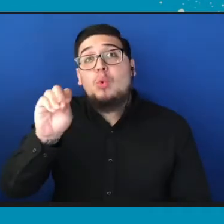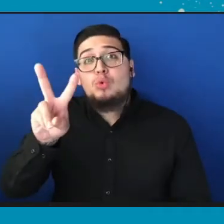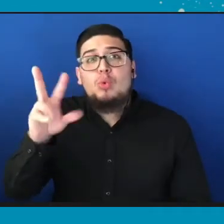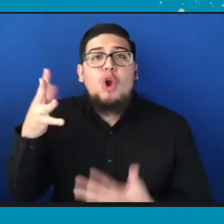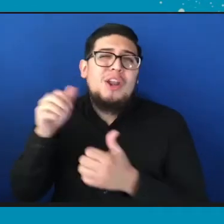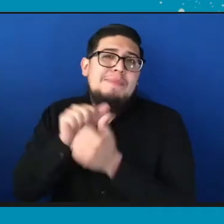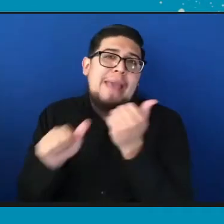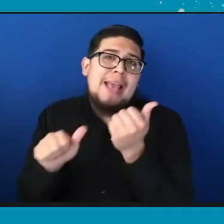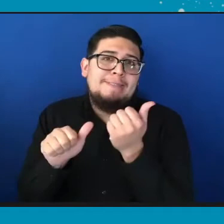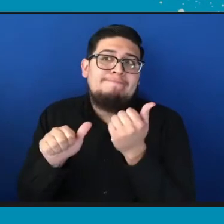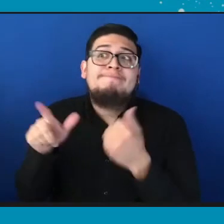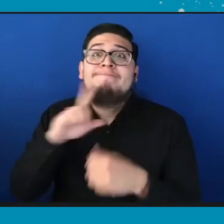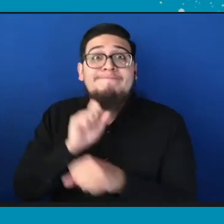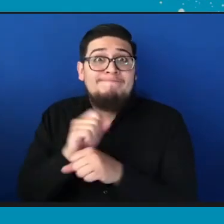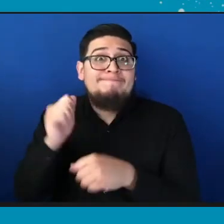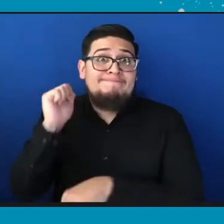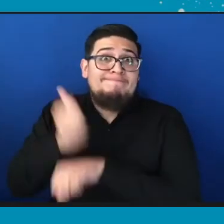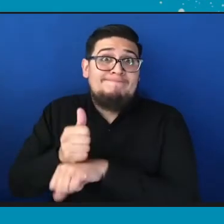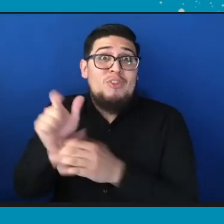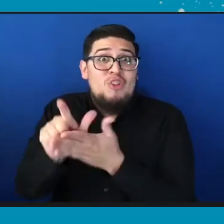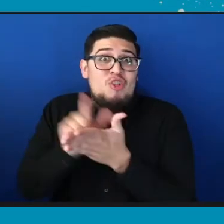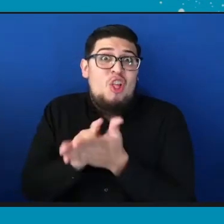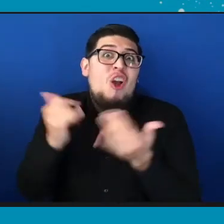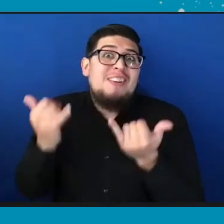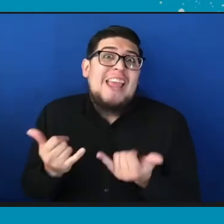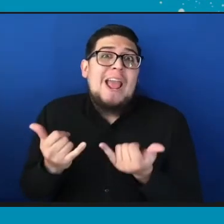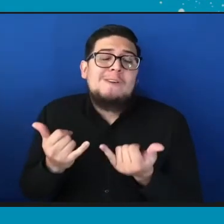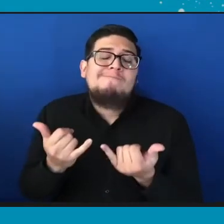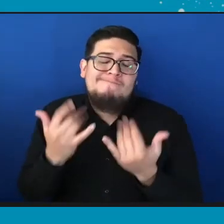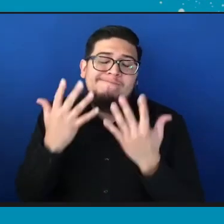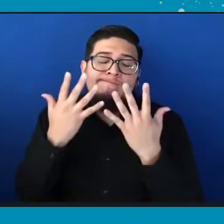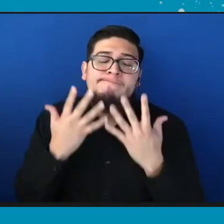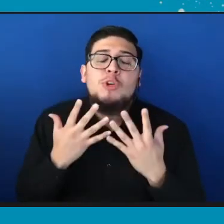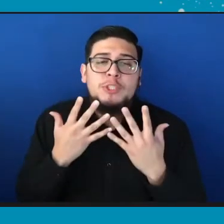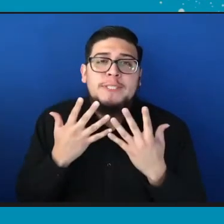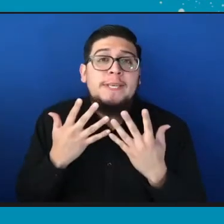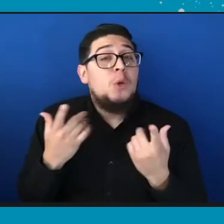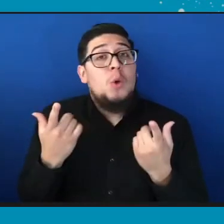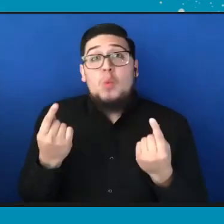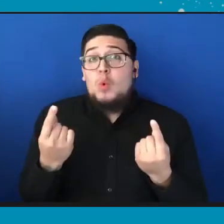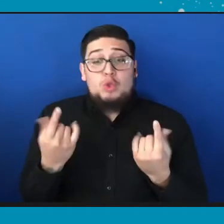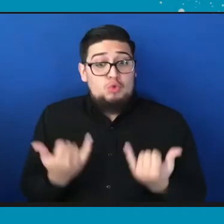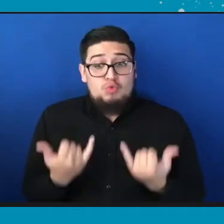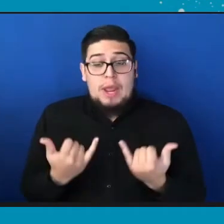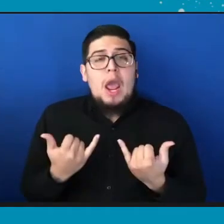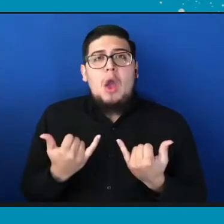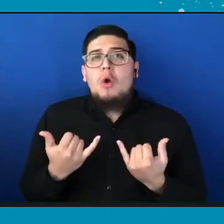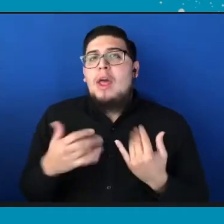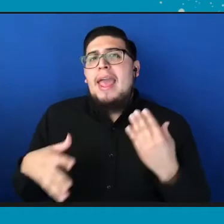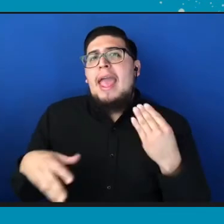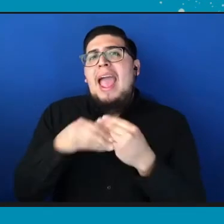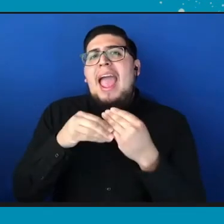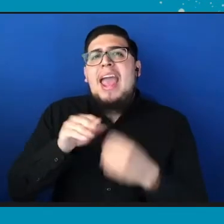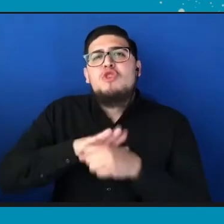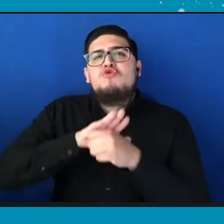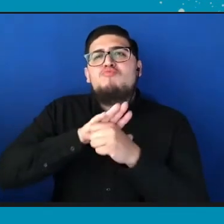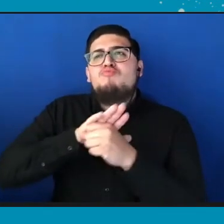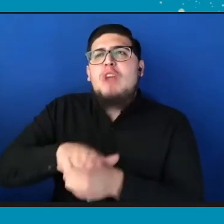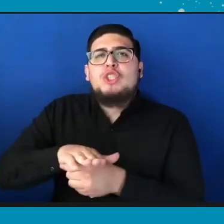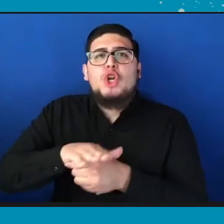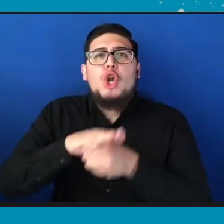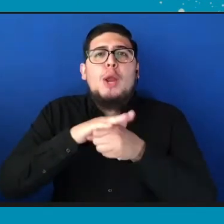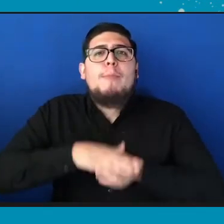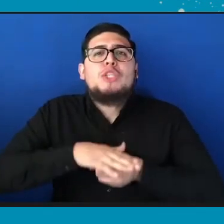law. So right now, what we are working to do is put the pressure on federal